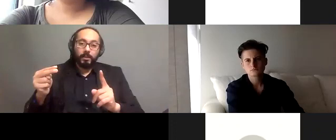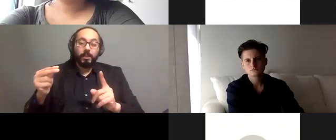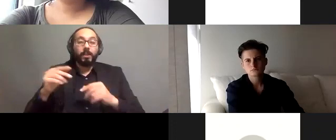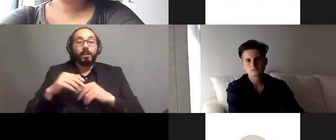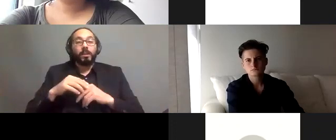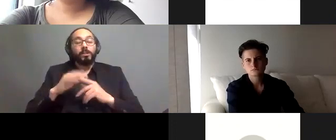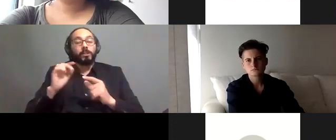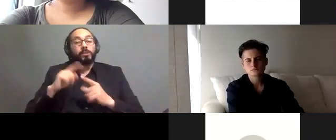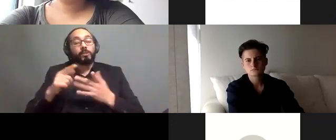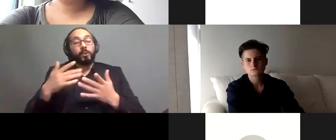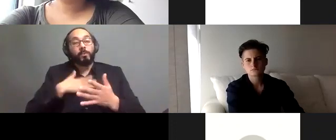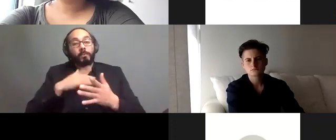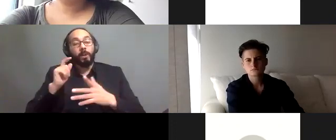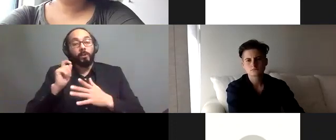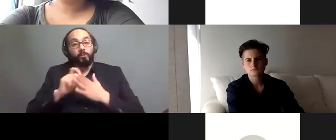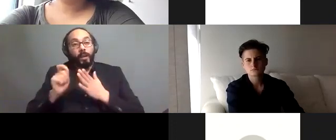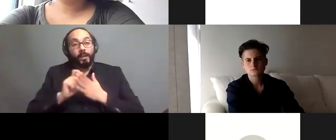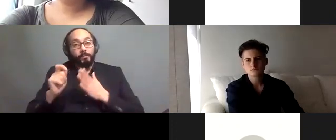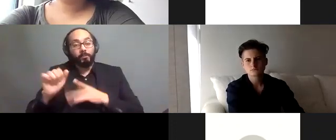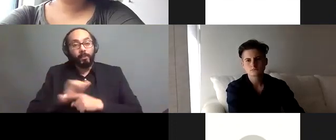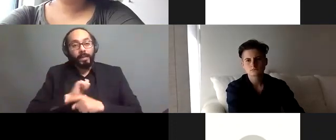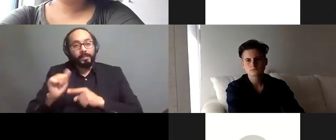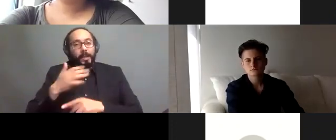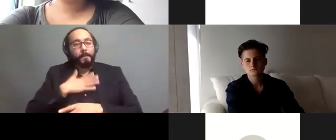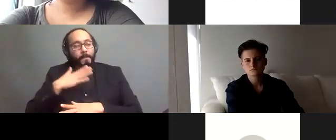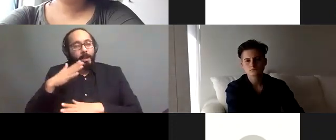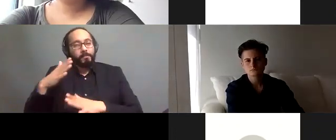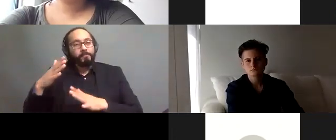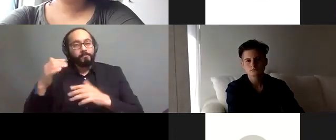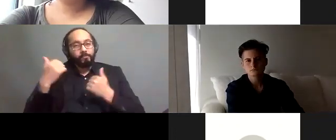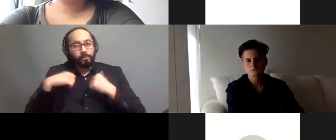way of decolonization. And that's, since then,